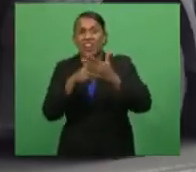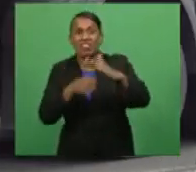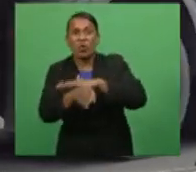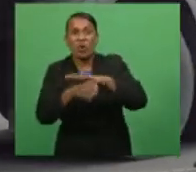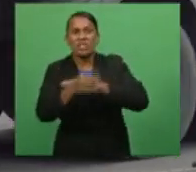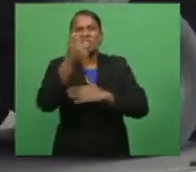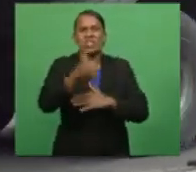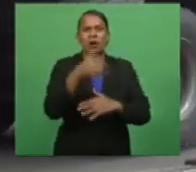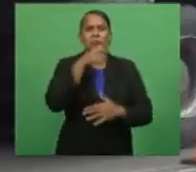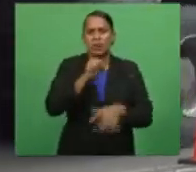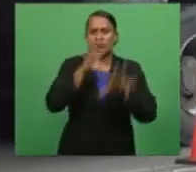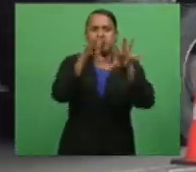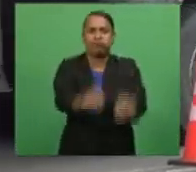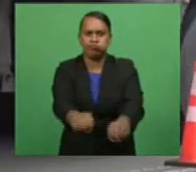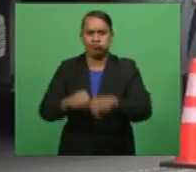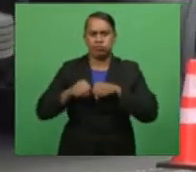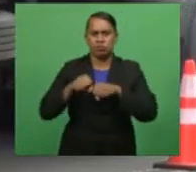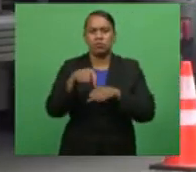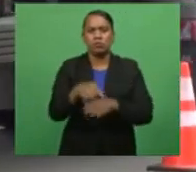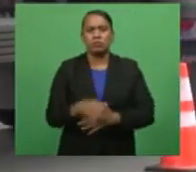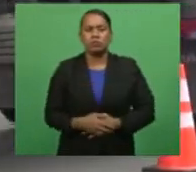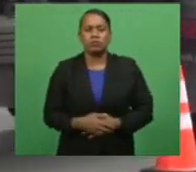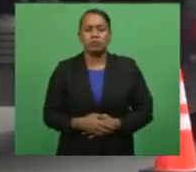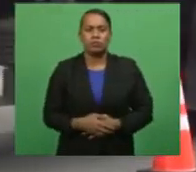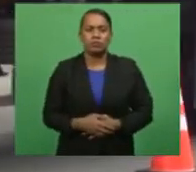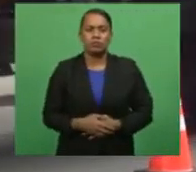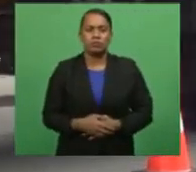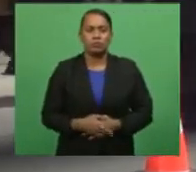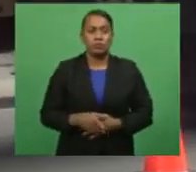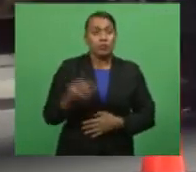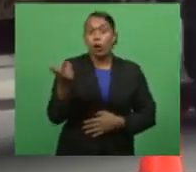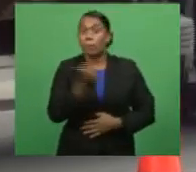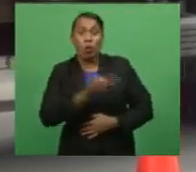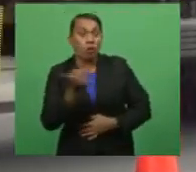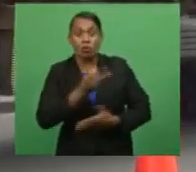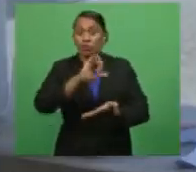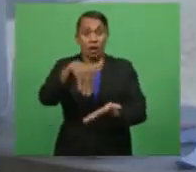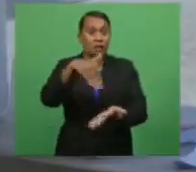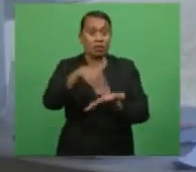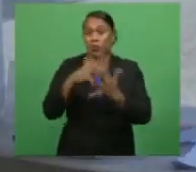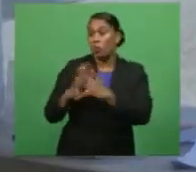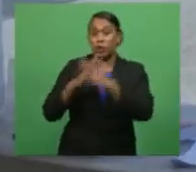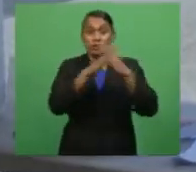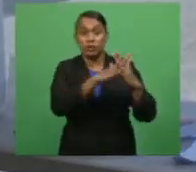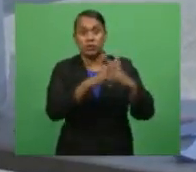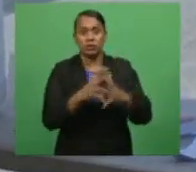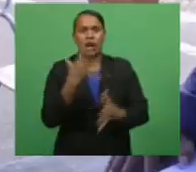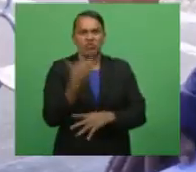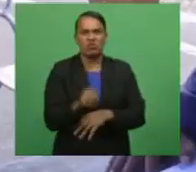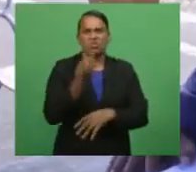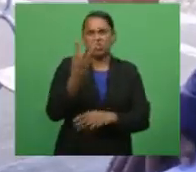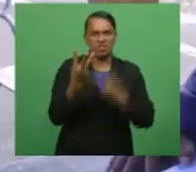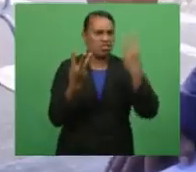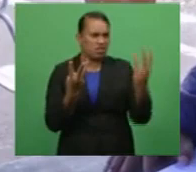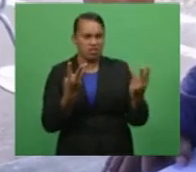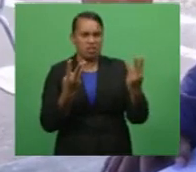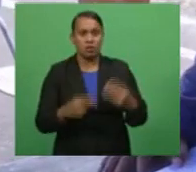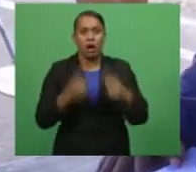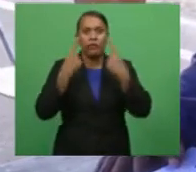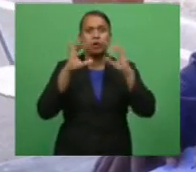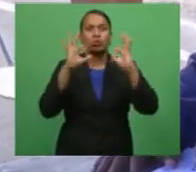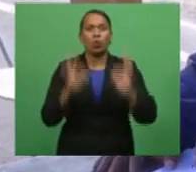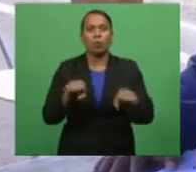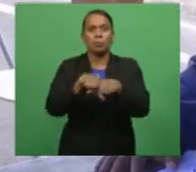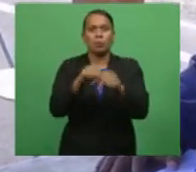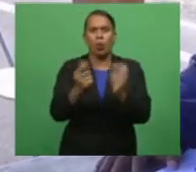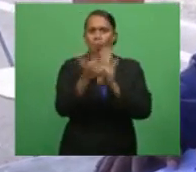at the Pacific Harbour Beach. Both the Central and Western Divisions recorded 3 reports each of curfew breaches, while